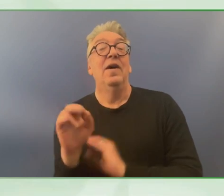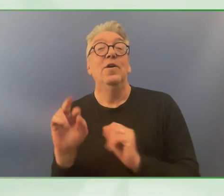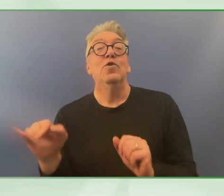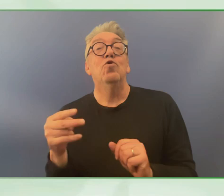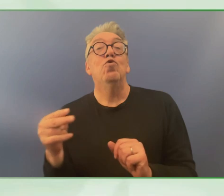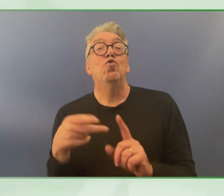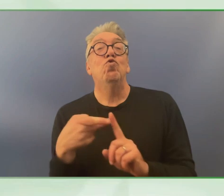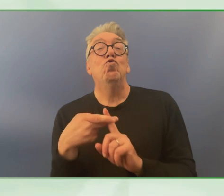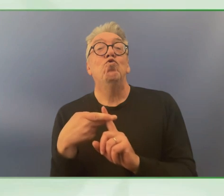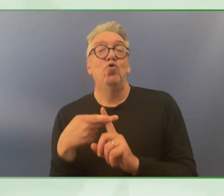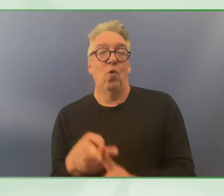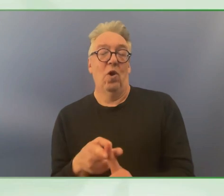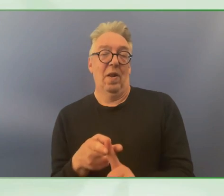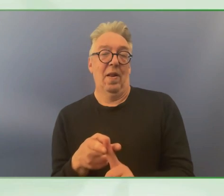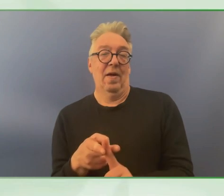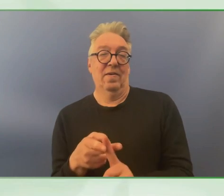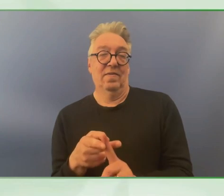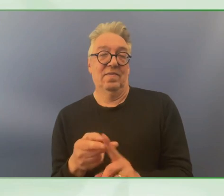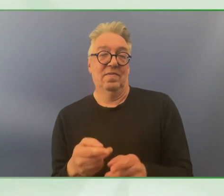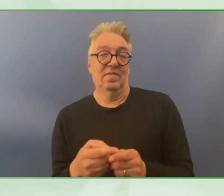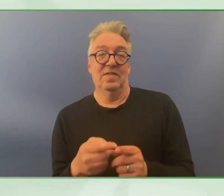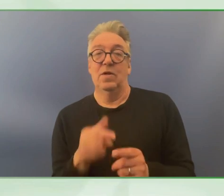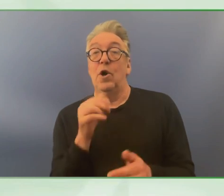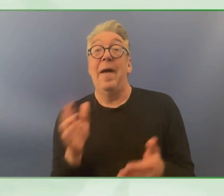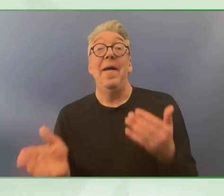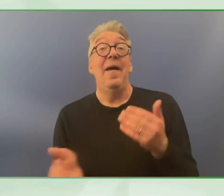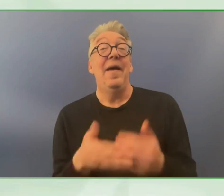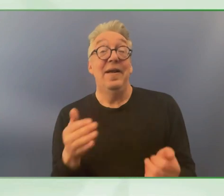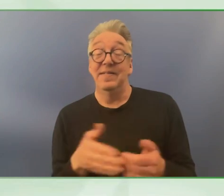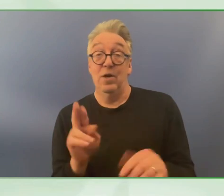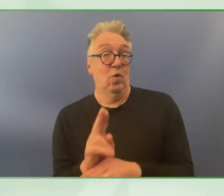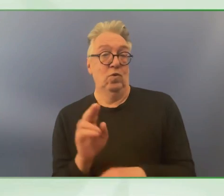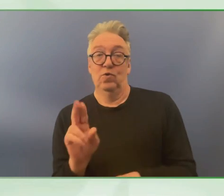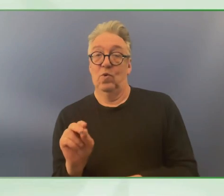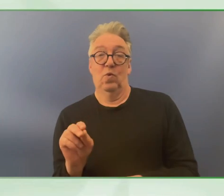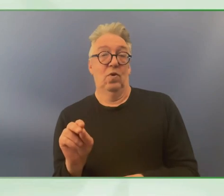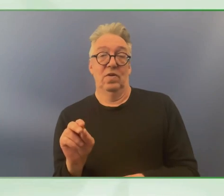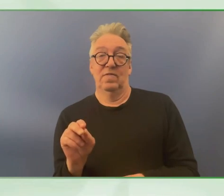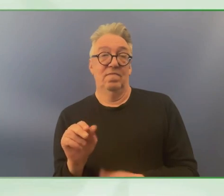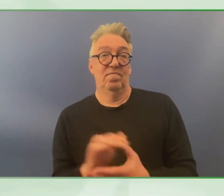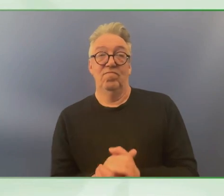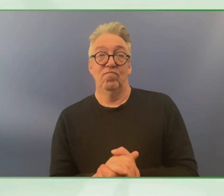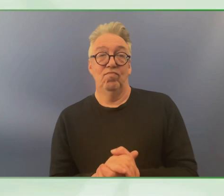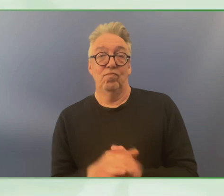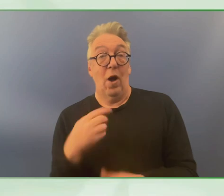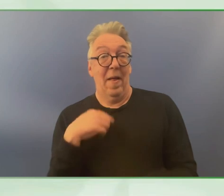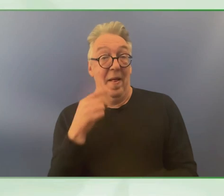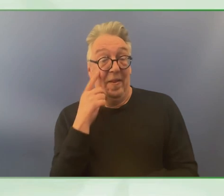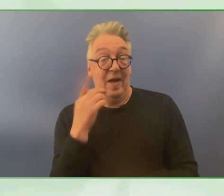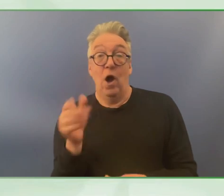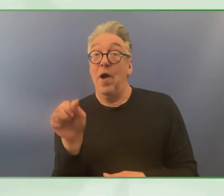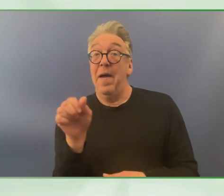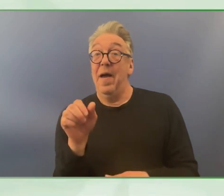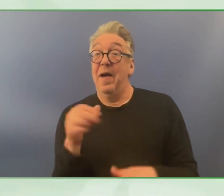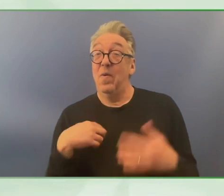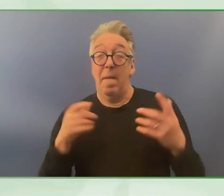mastered, and it is not easy to use. And I think it's a key to really teach people how to